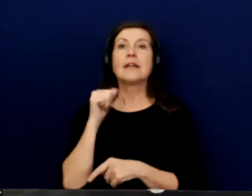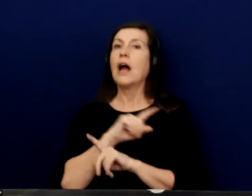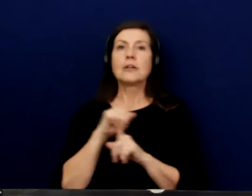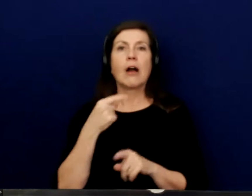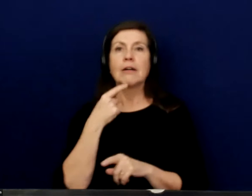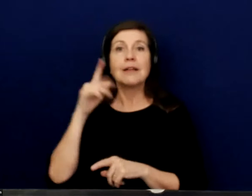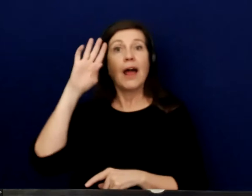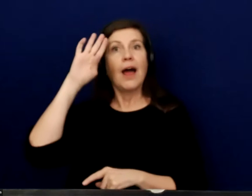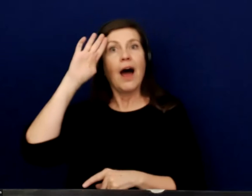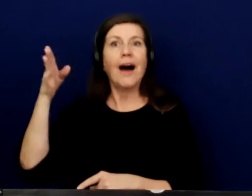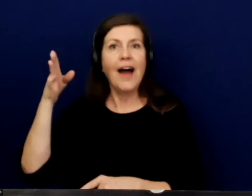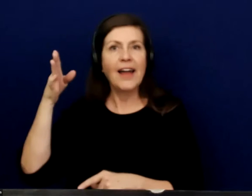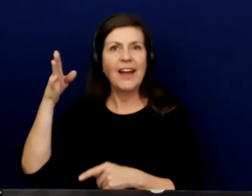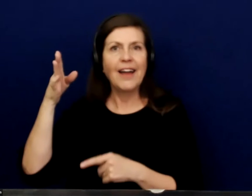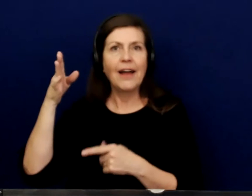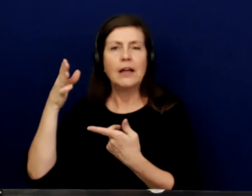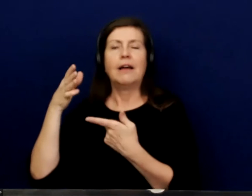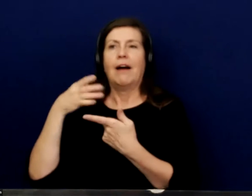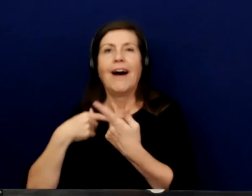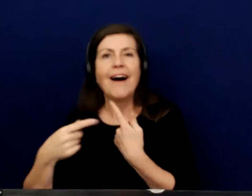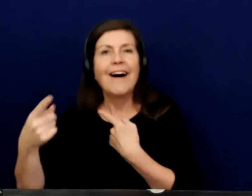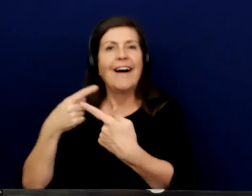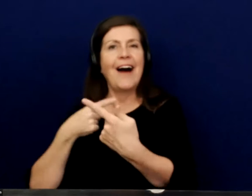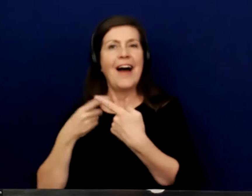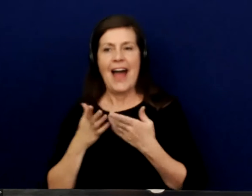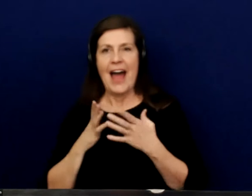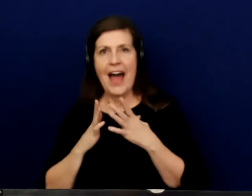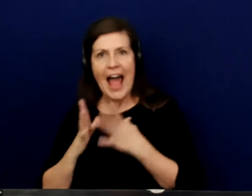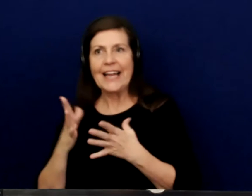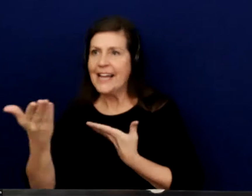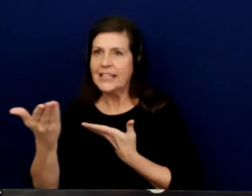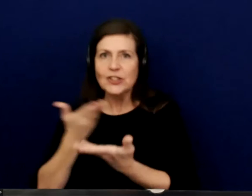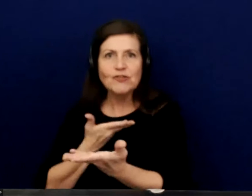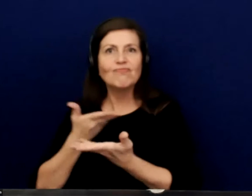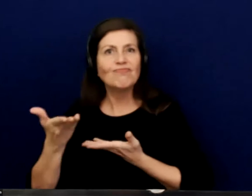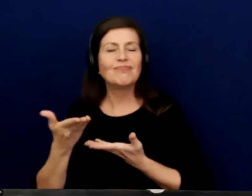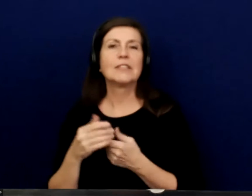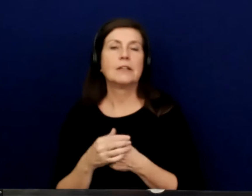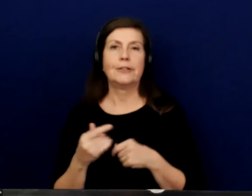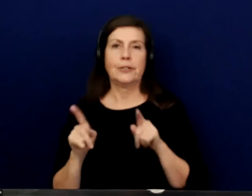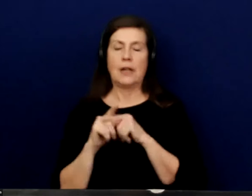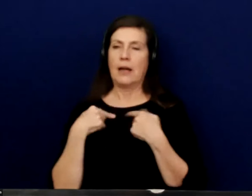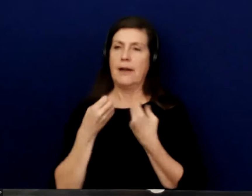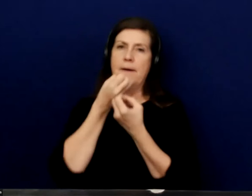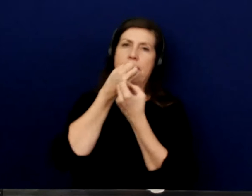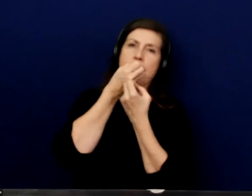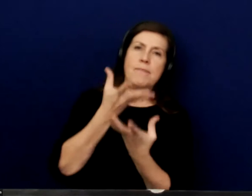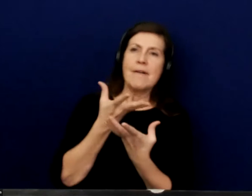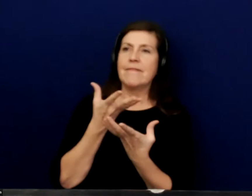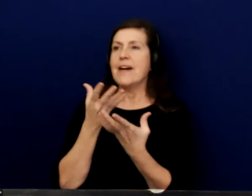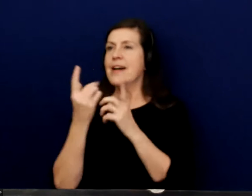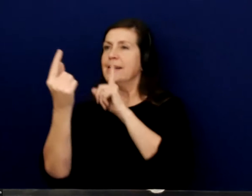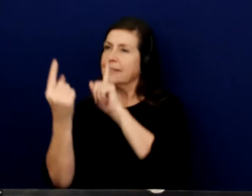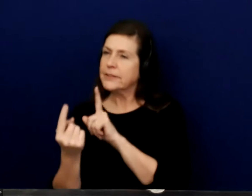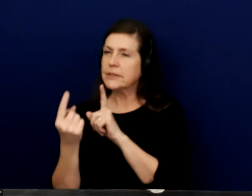doing things in a more active way. So don't think that you need to do the perfect user testing, answer specific